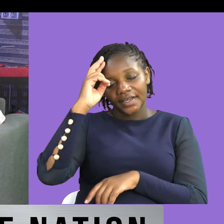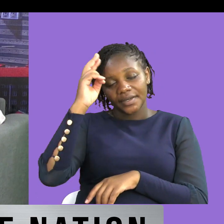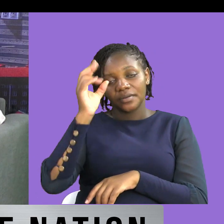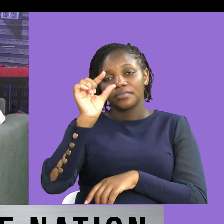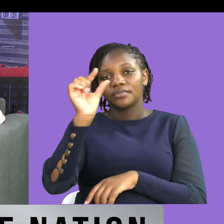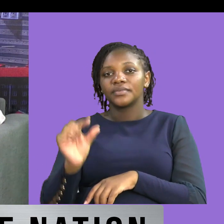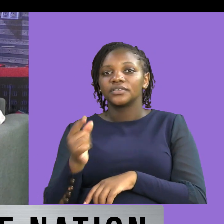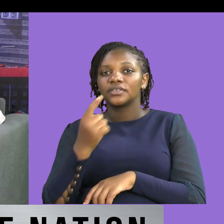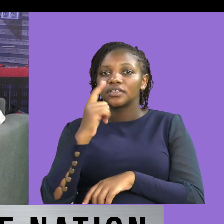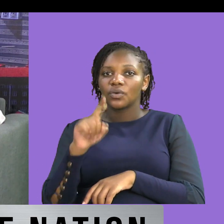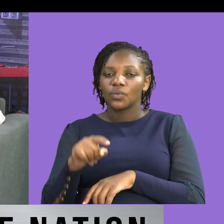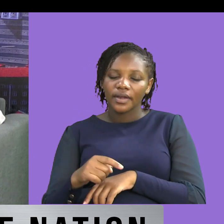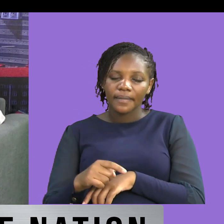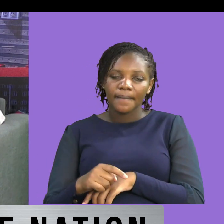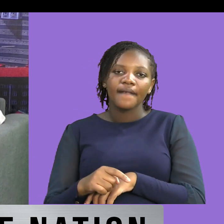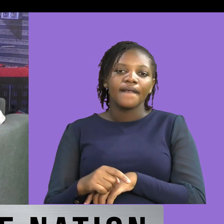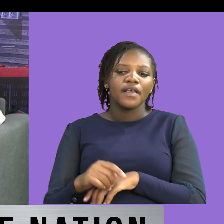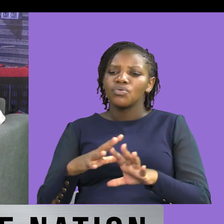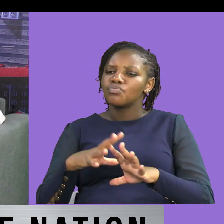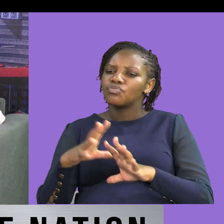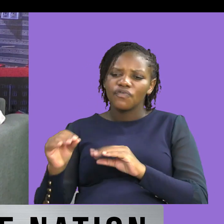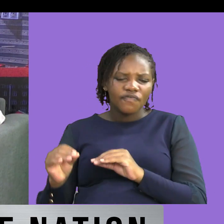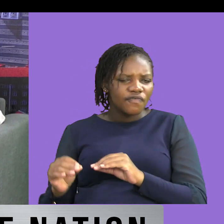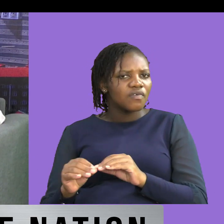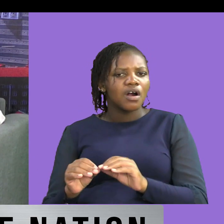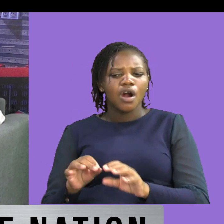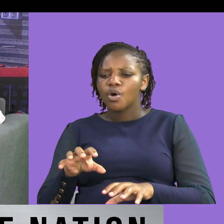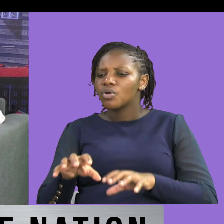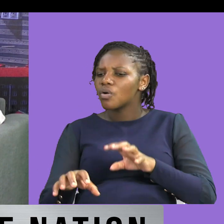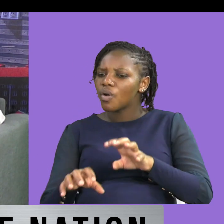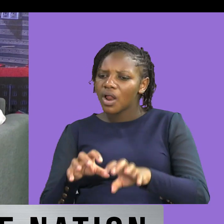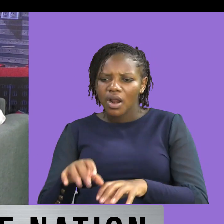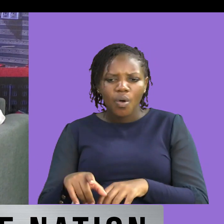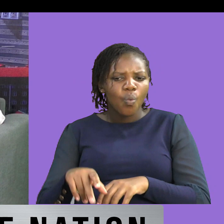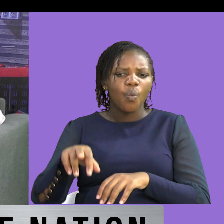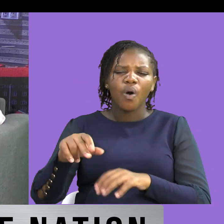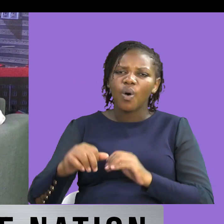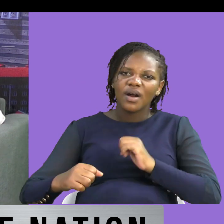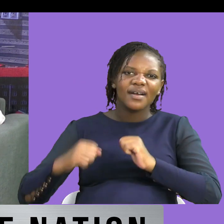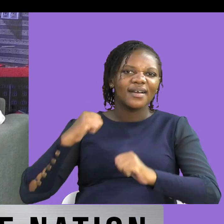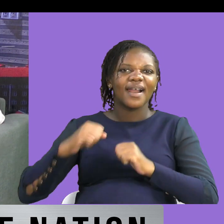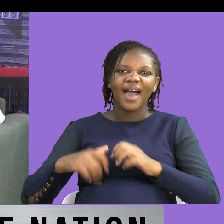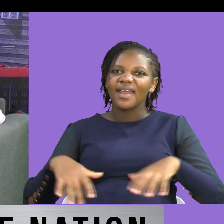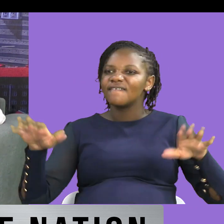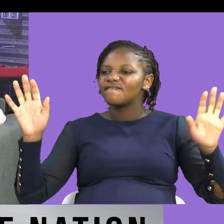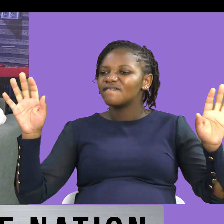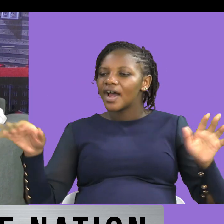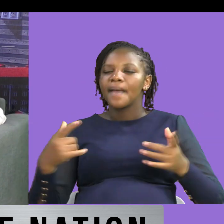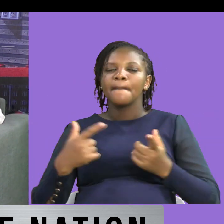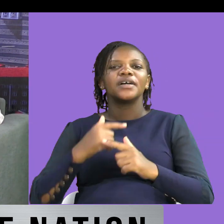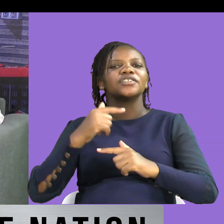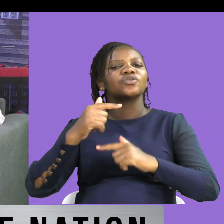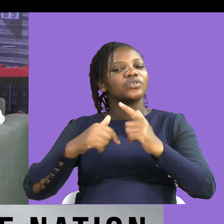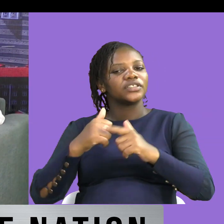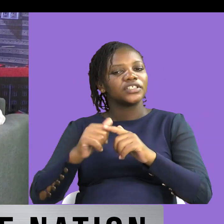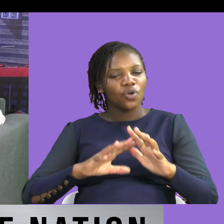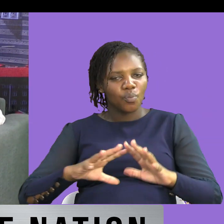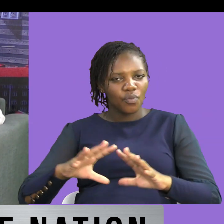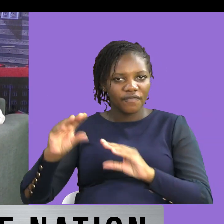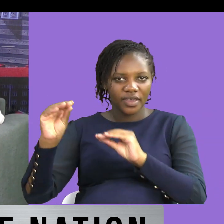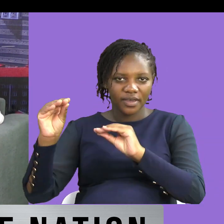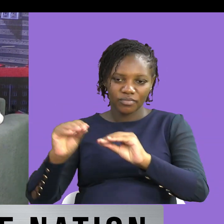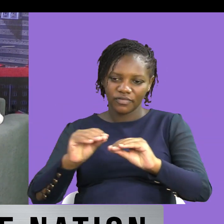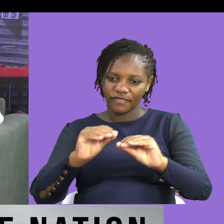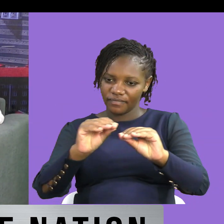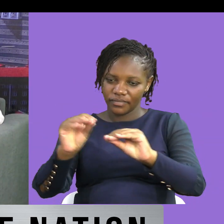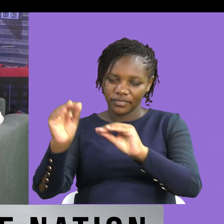you move there, whether you crawl, whether you walk, whether you you run, whether you fly. But you keep moving there. And so